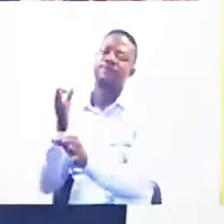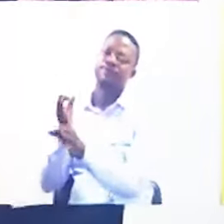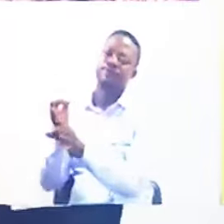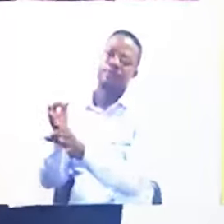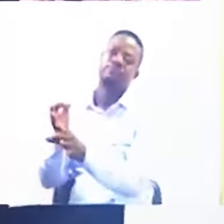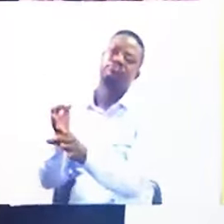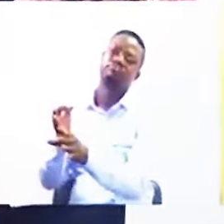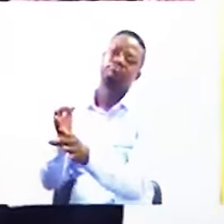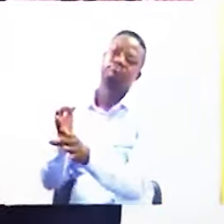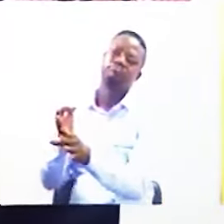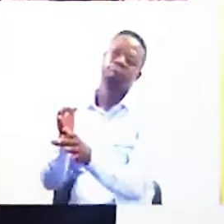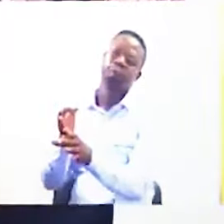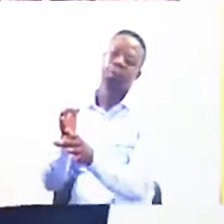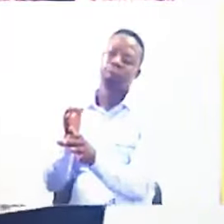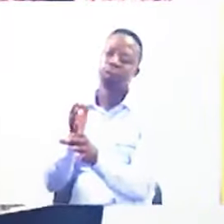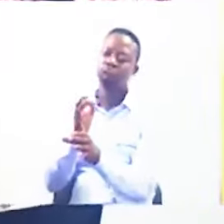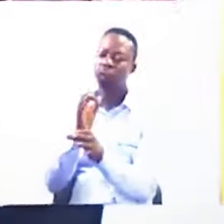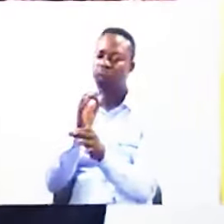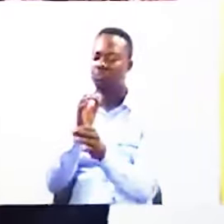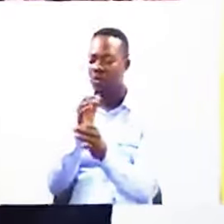Now,